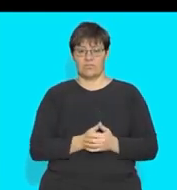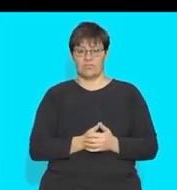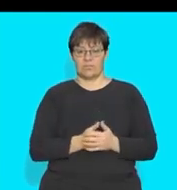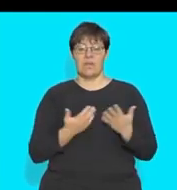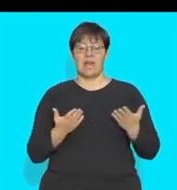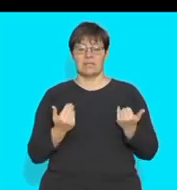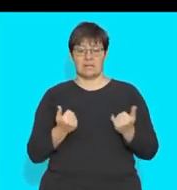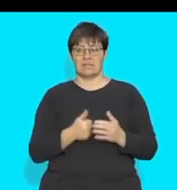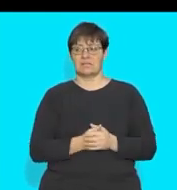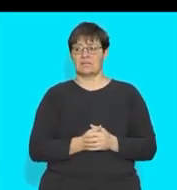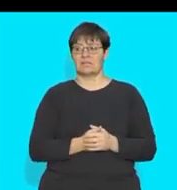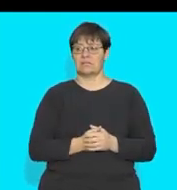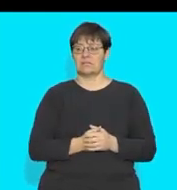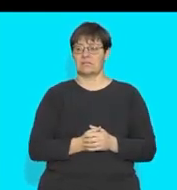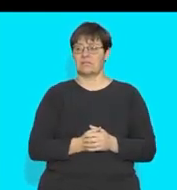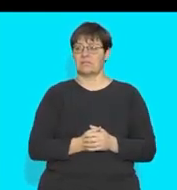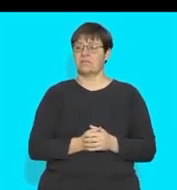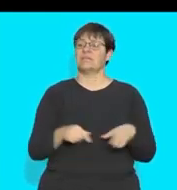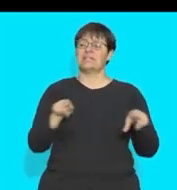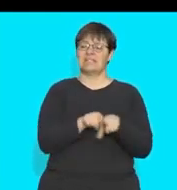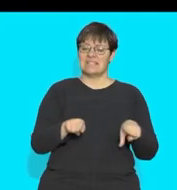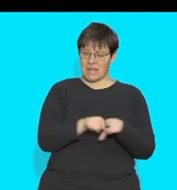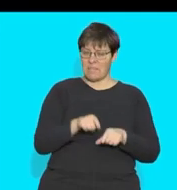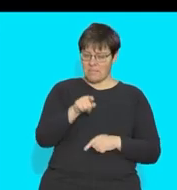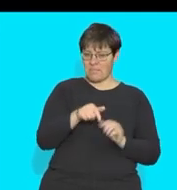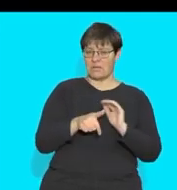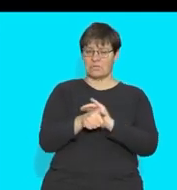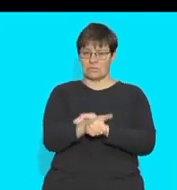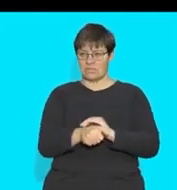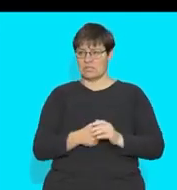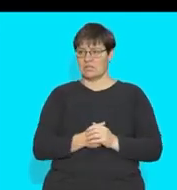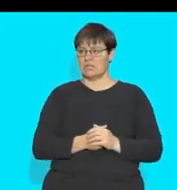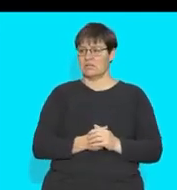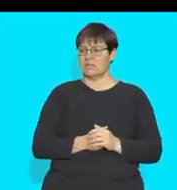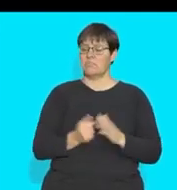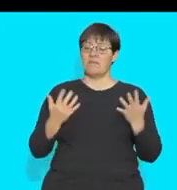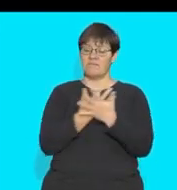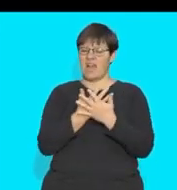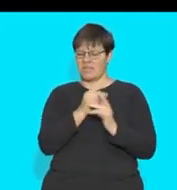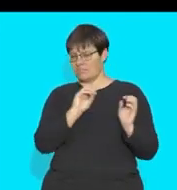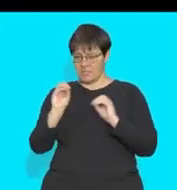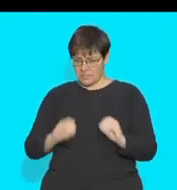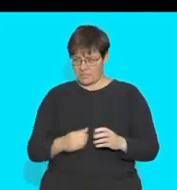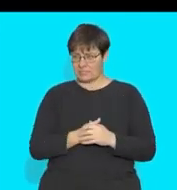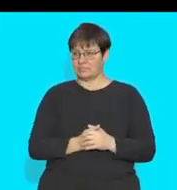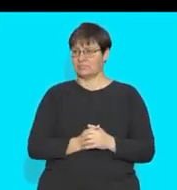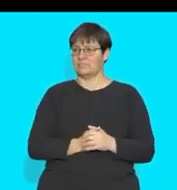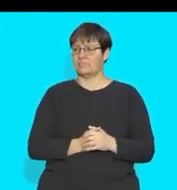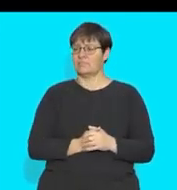we expect. And we would do the same with the tortoise, which we're going to do very quickly.